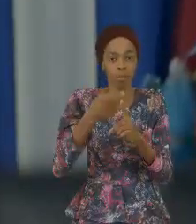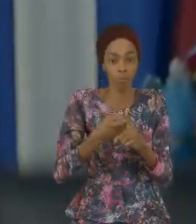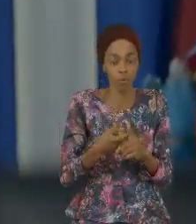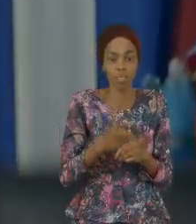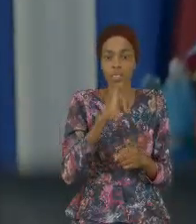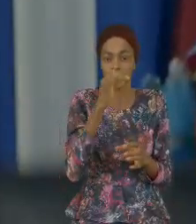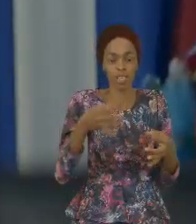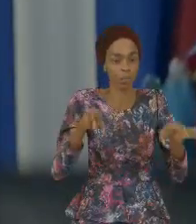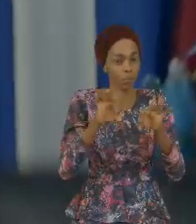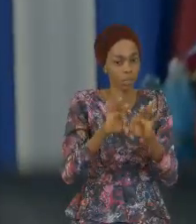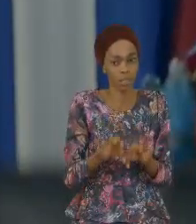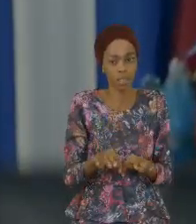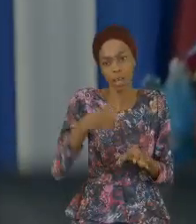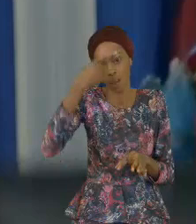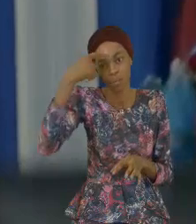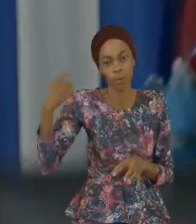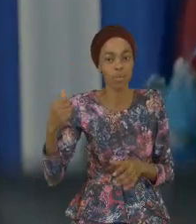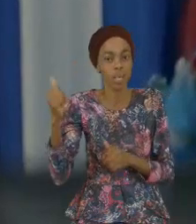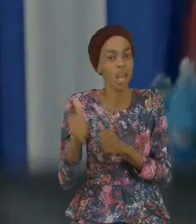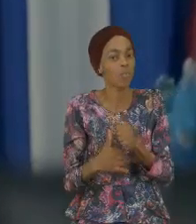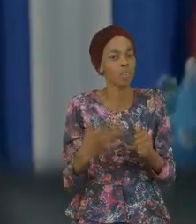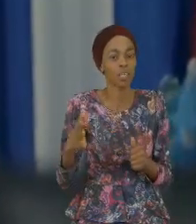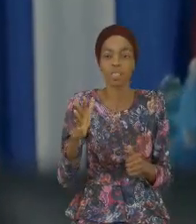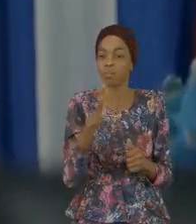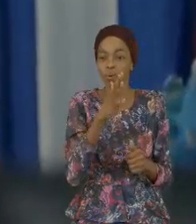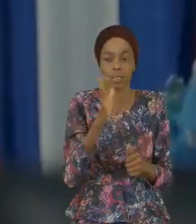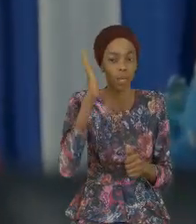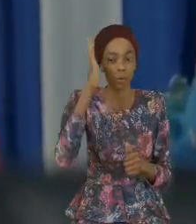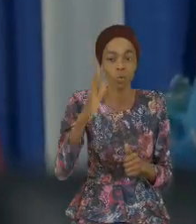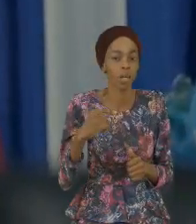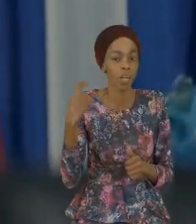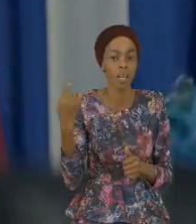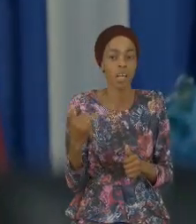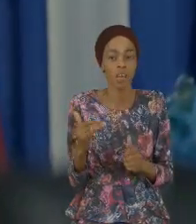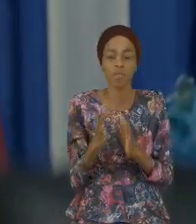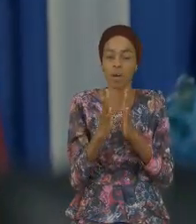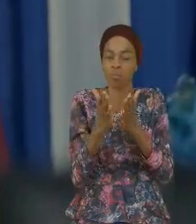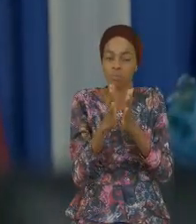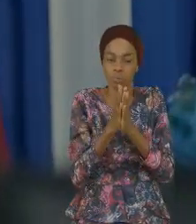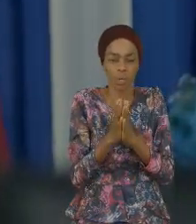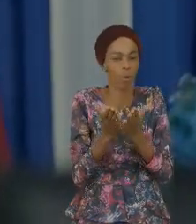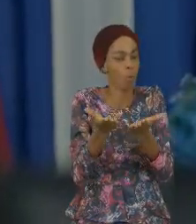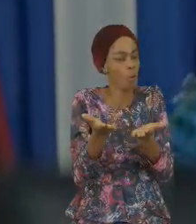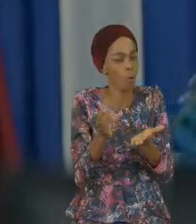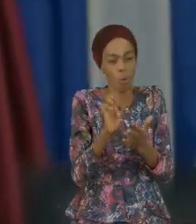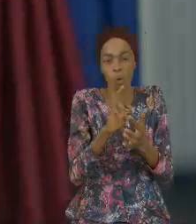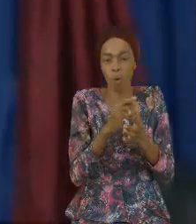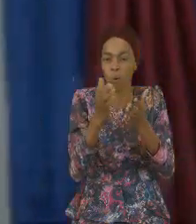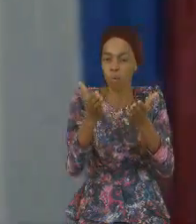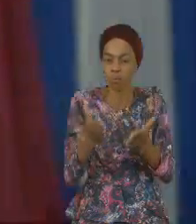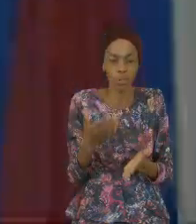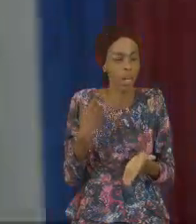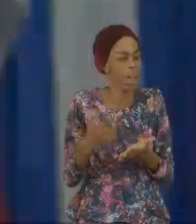the mother could ever pray, everything the mother could ever desire, everything the mother could